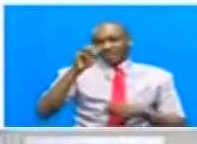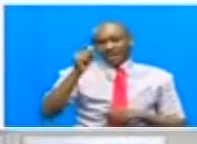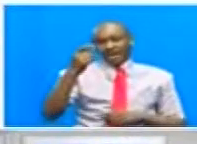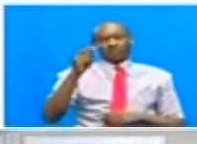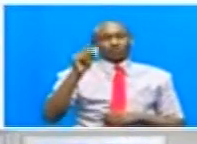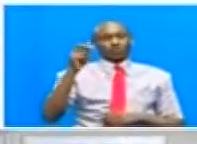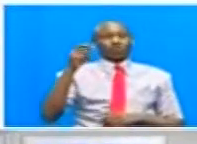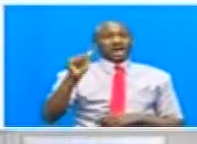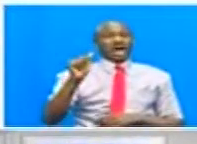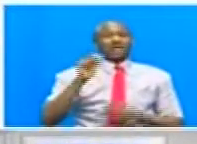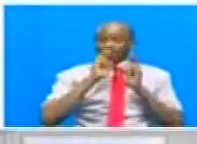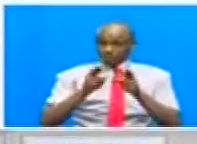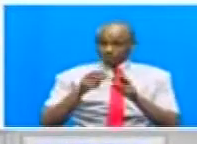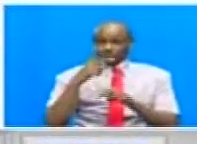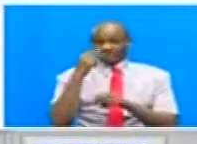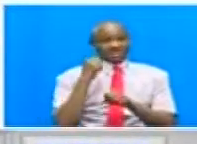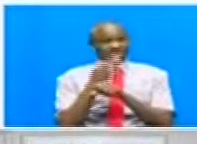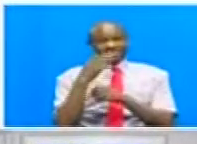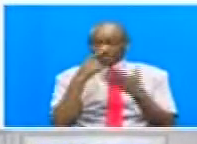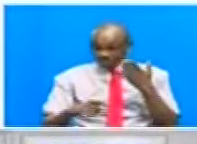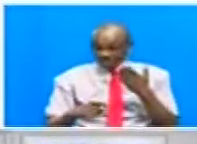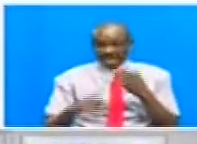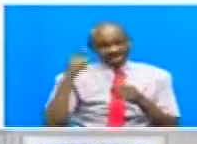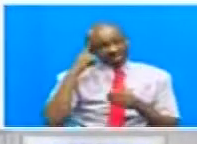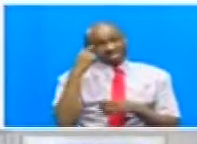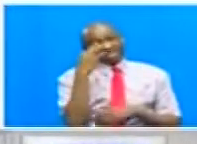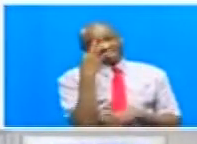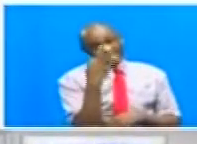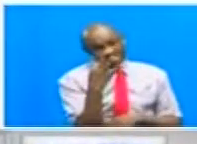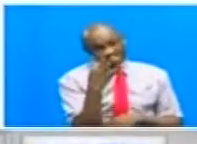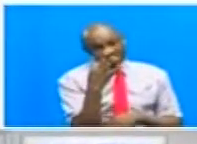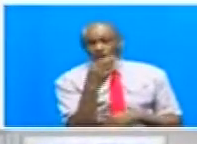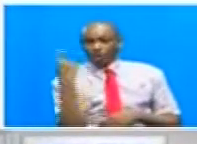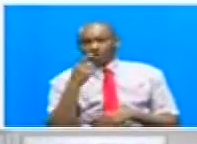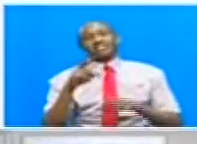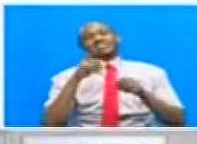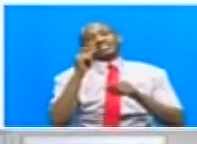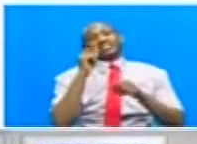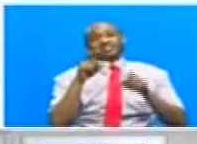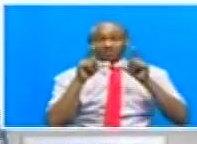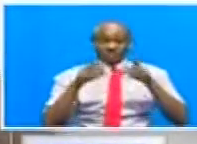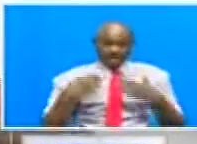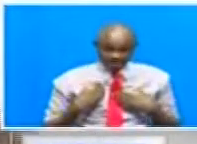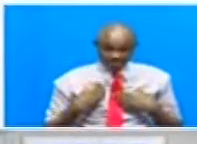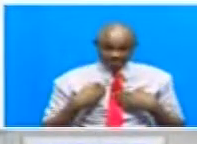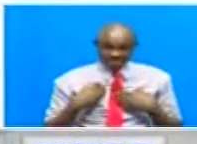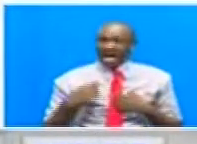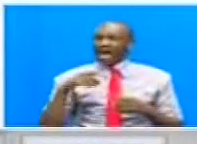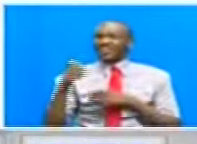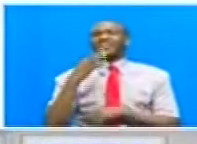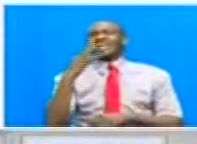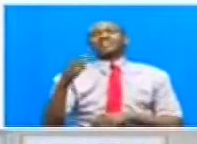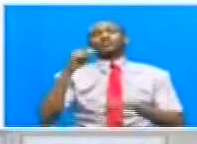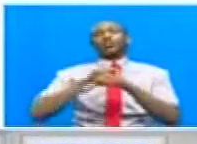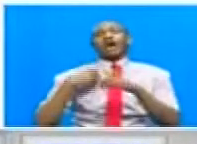2014, there were only 3 out of 205 primary schools that had title deeds. So we've seen a massive